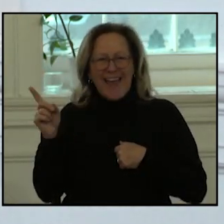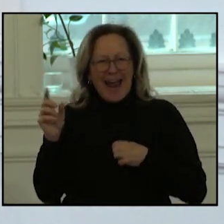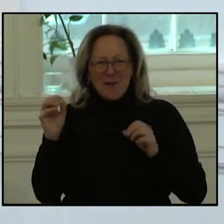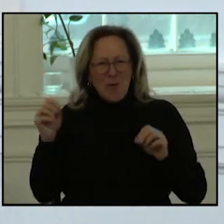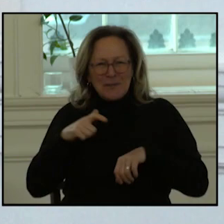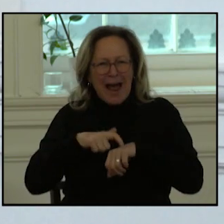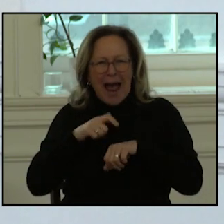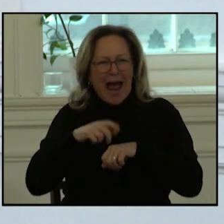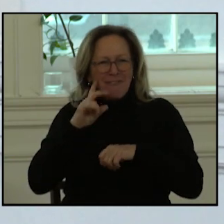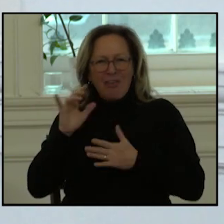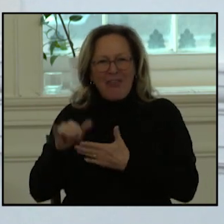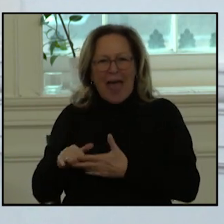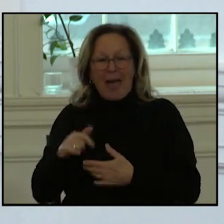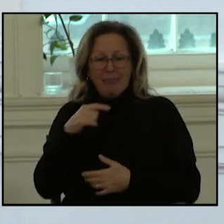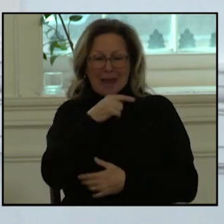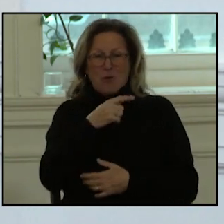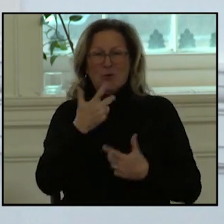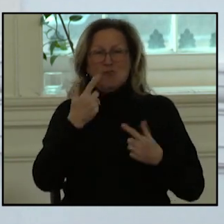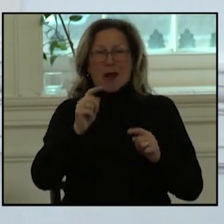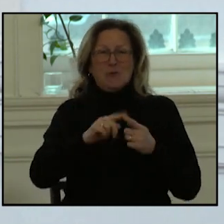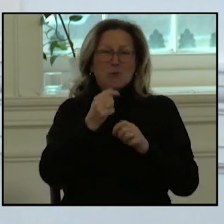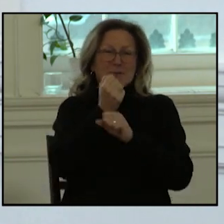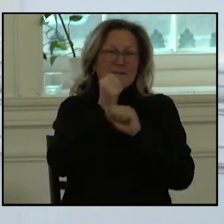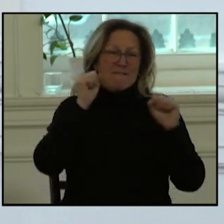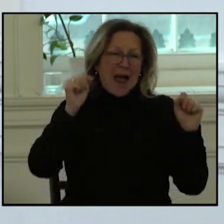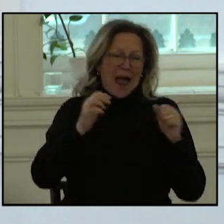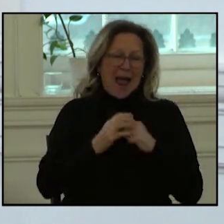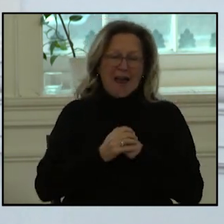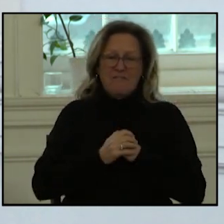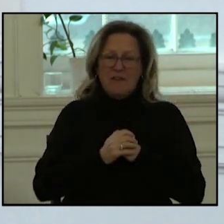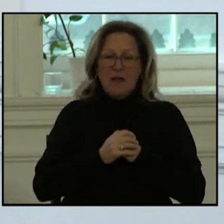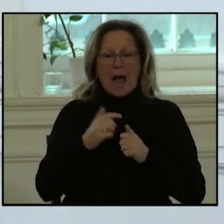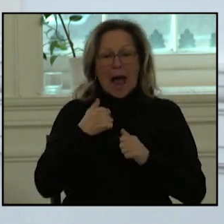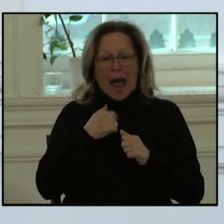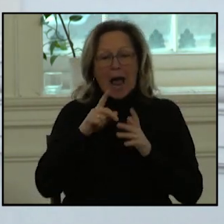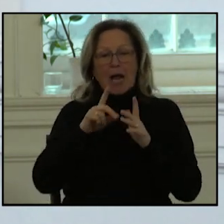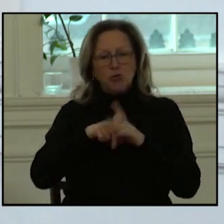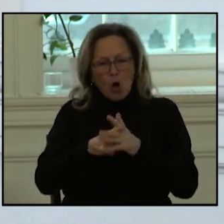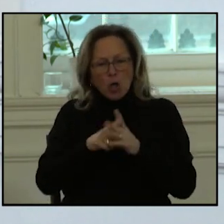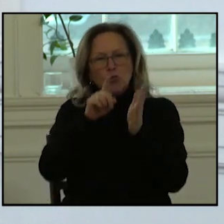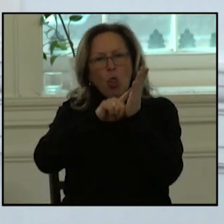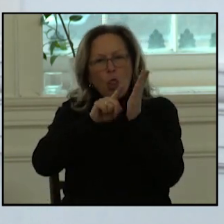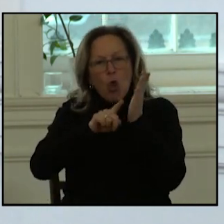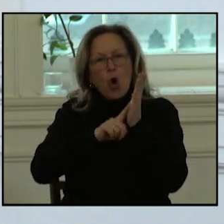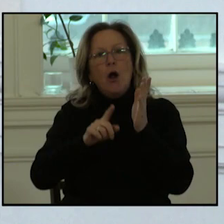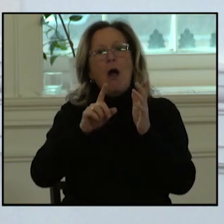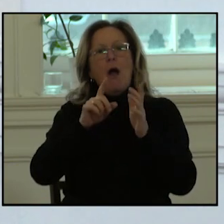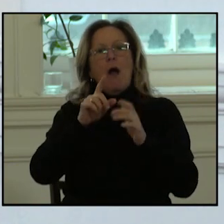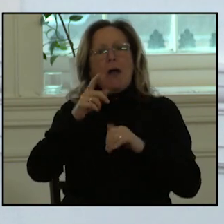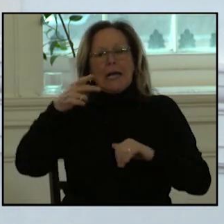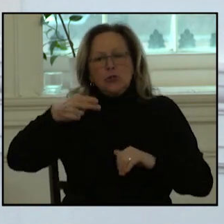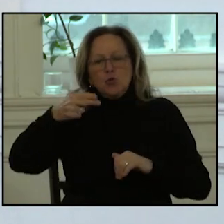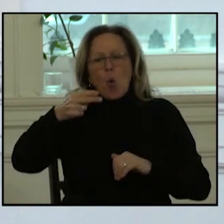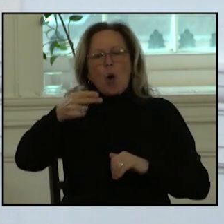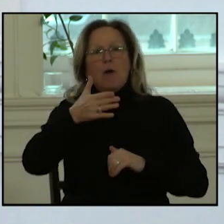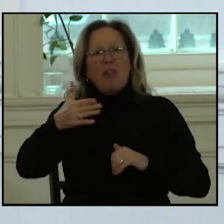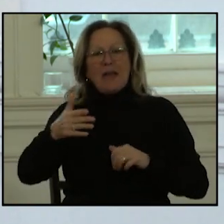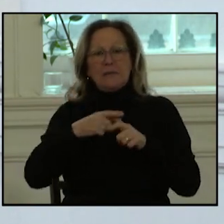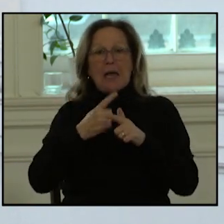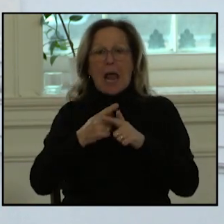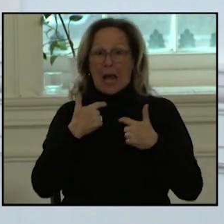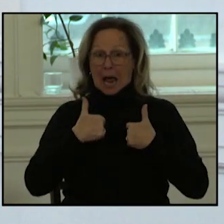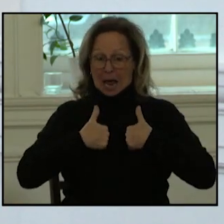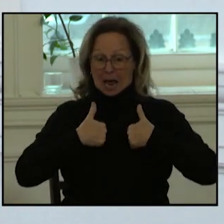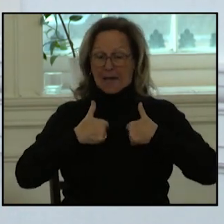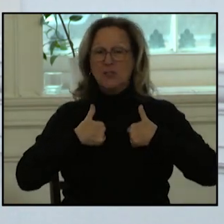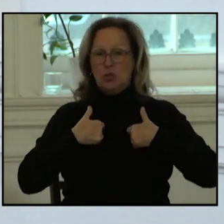took it upon myself to start looking up the historical things and keeping things and making sure the next generation